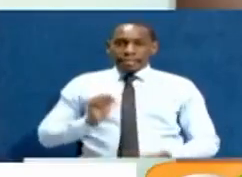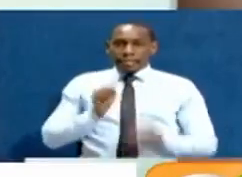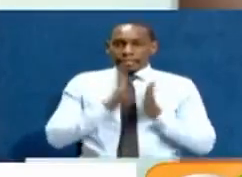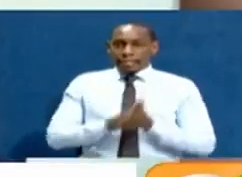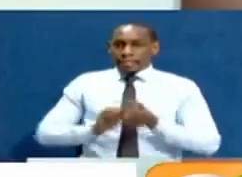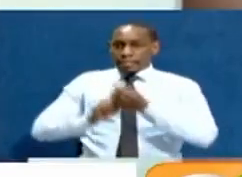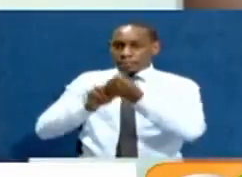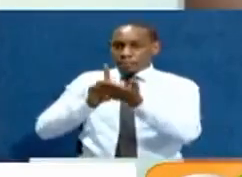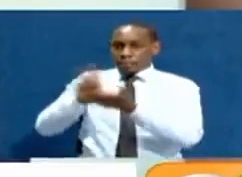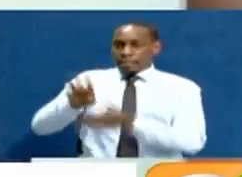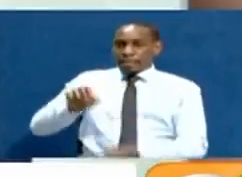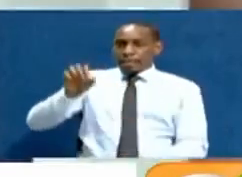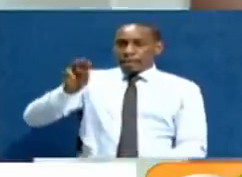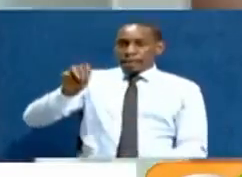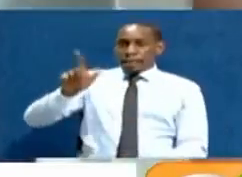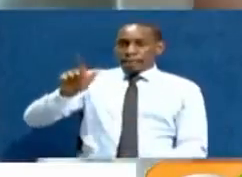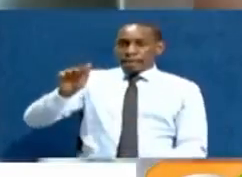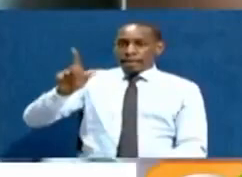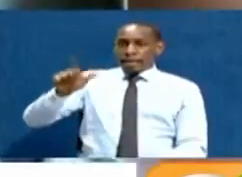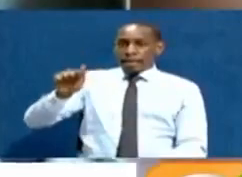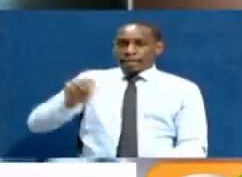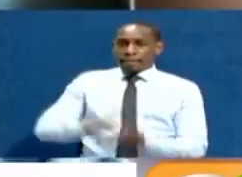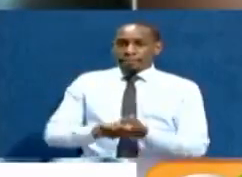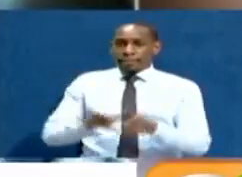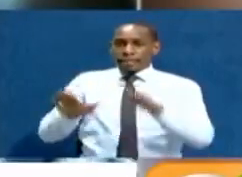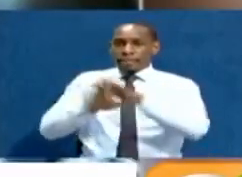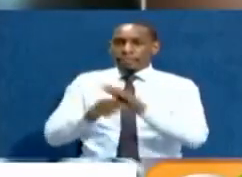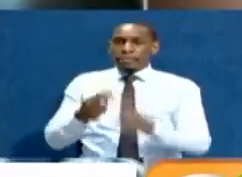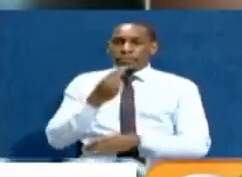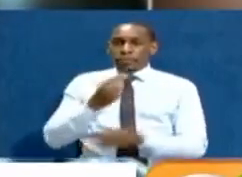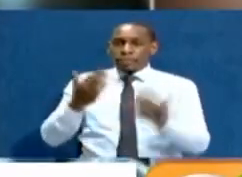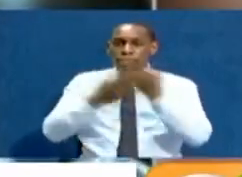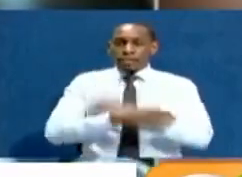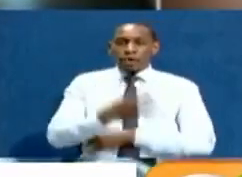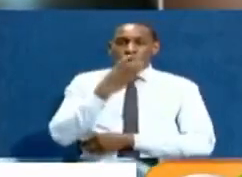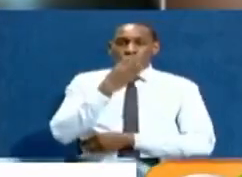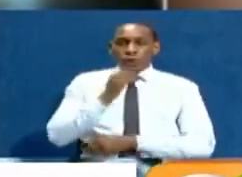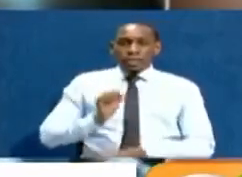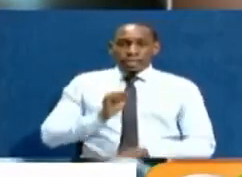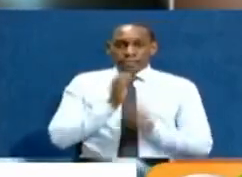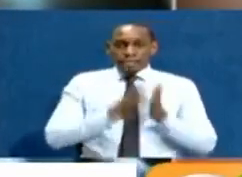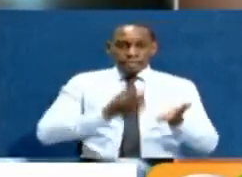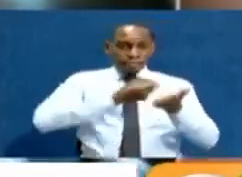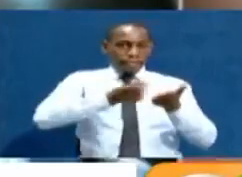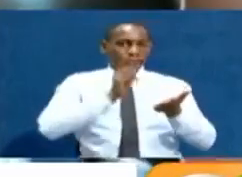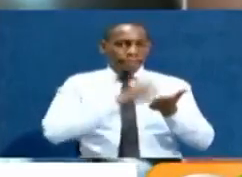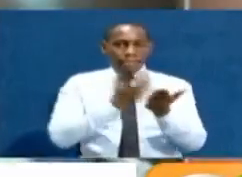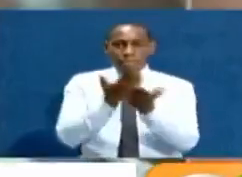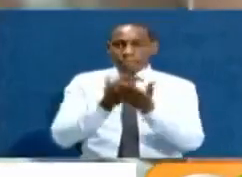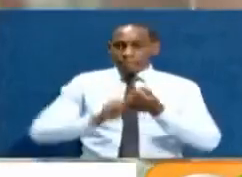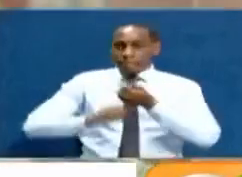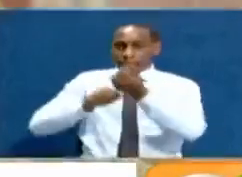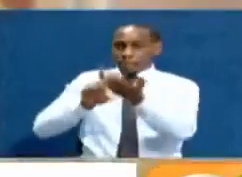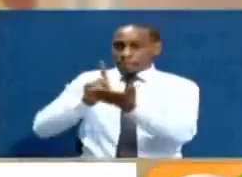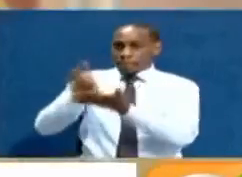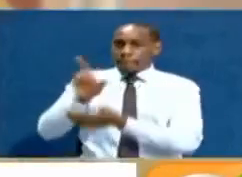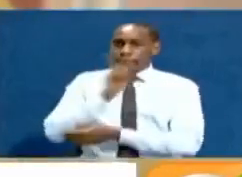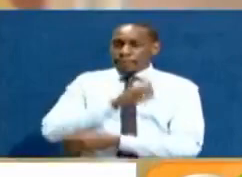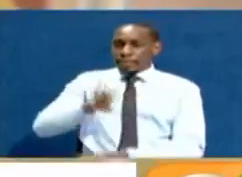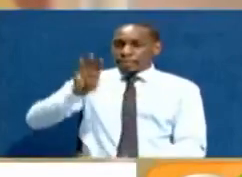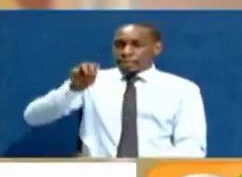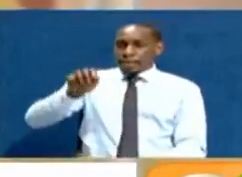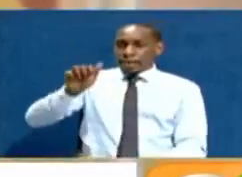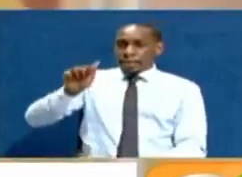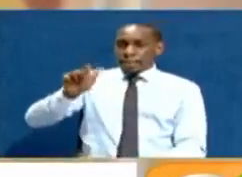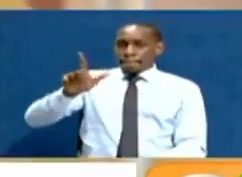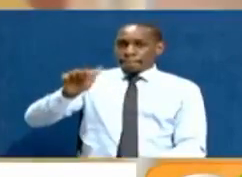the removal of Malala as his deputy on Tuesday night. ODM senators are said to have had signed a petition endorsing the removal of Malala